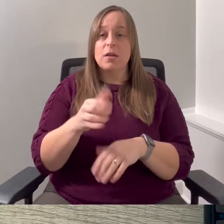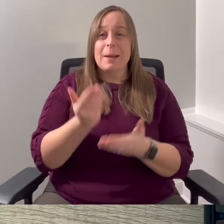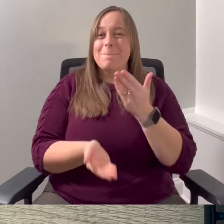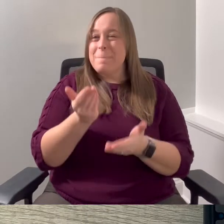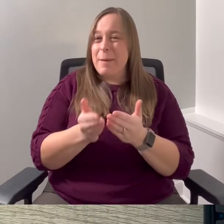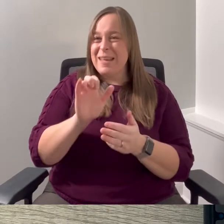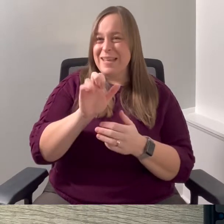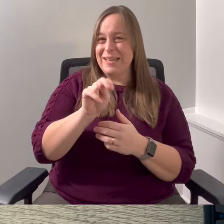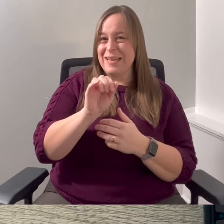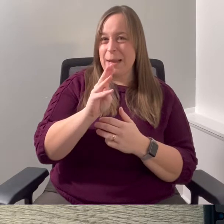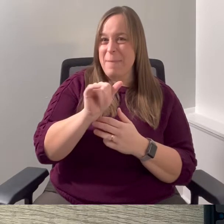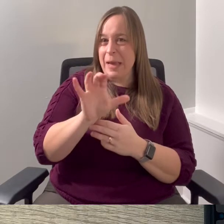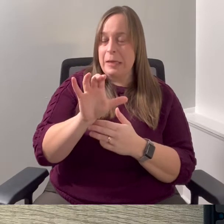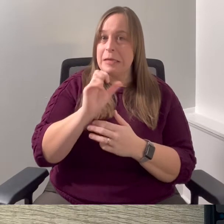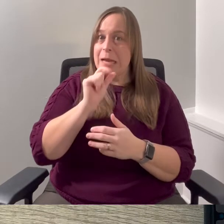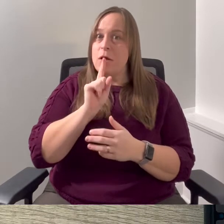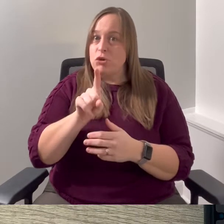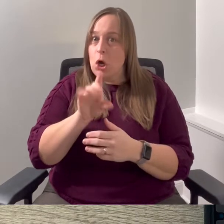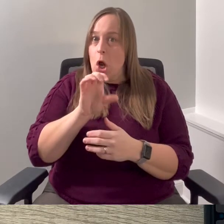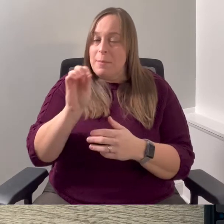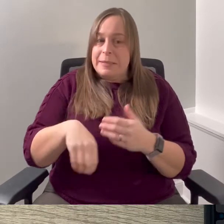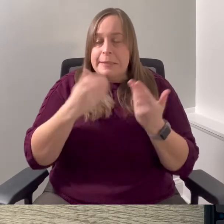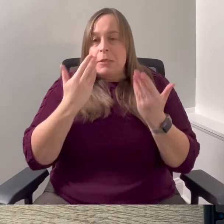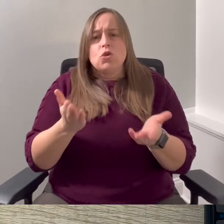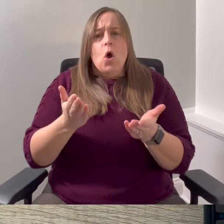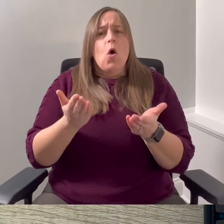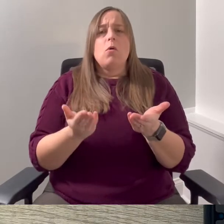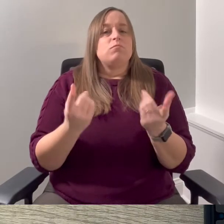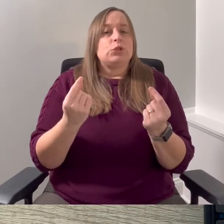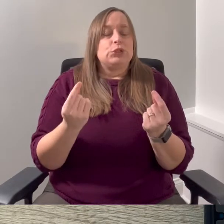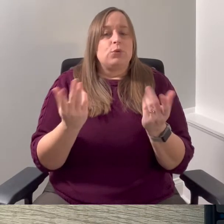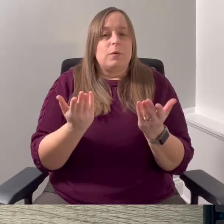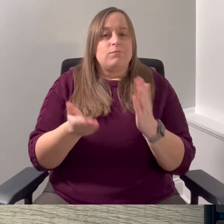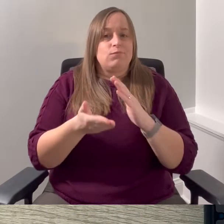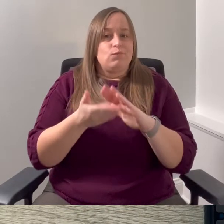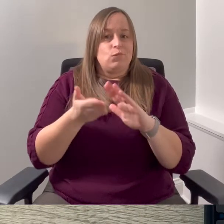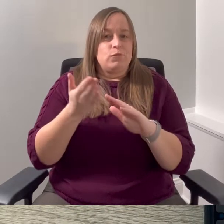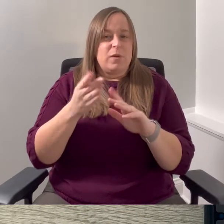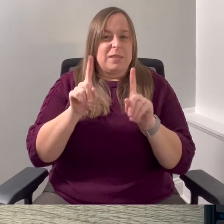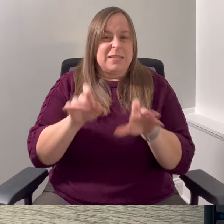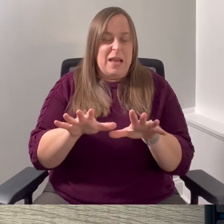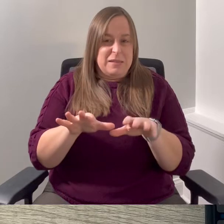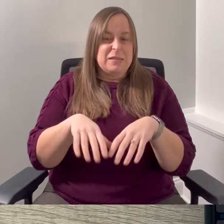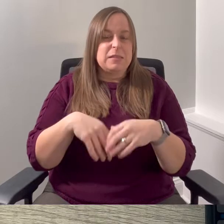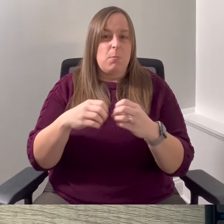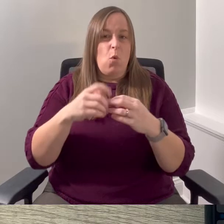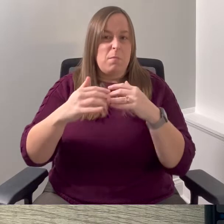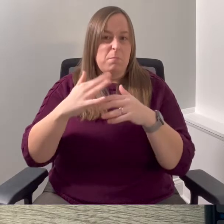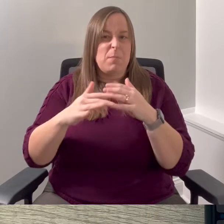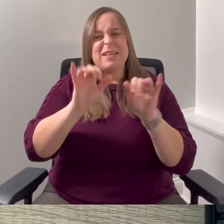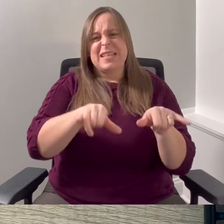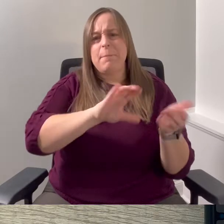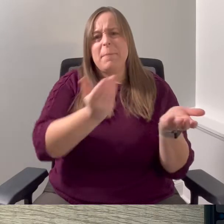They're not sure totally. So we're going to run some more blood tests, or the same blood test again to verify